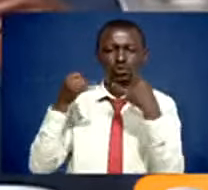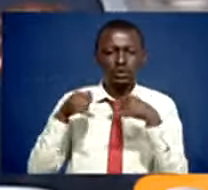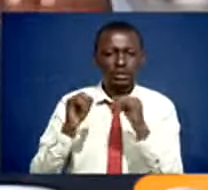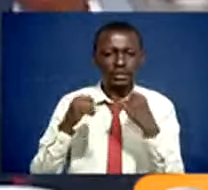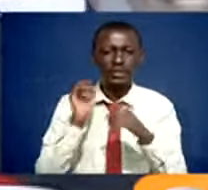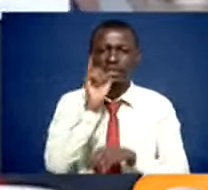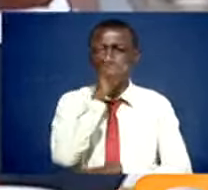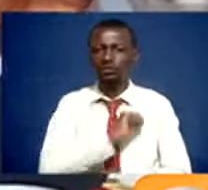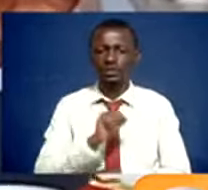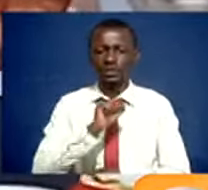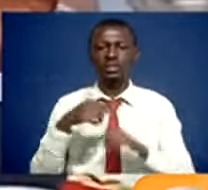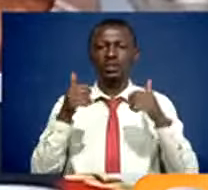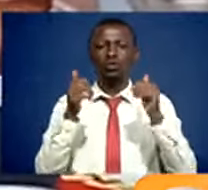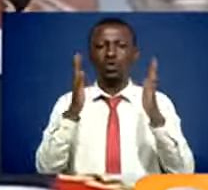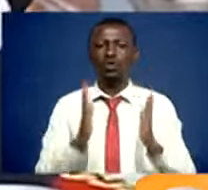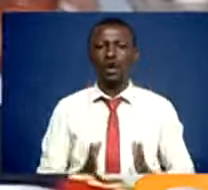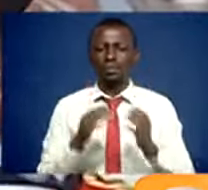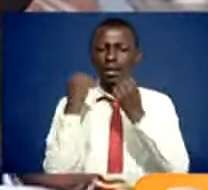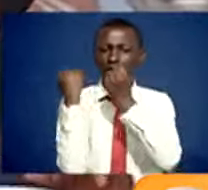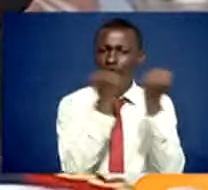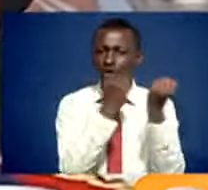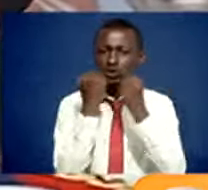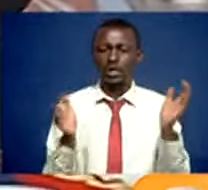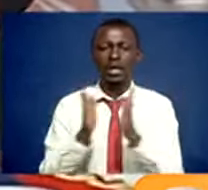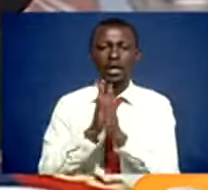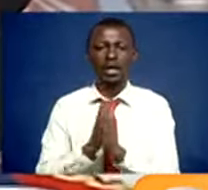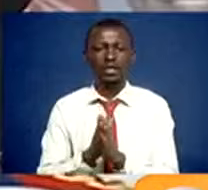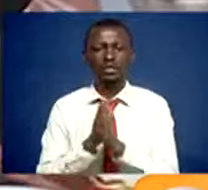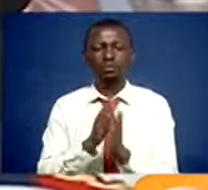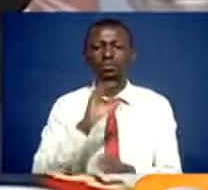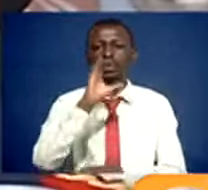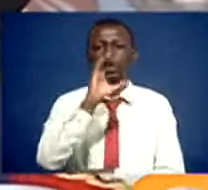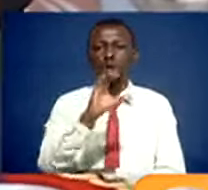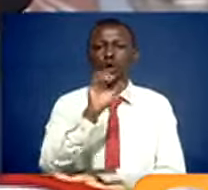our sugarcane and cotton farmers as well.